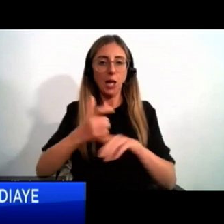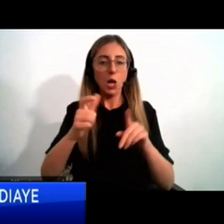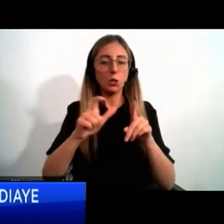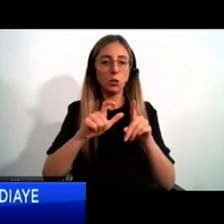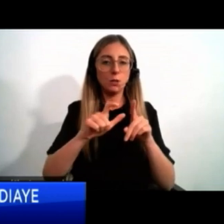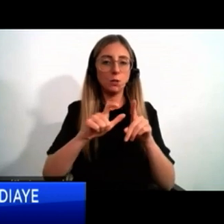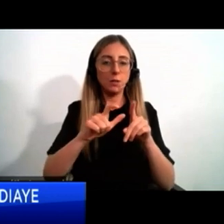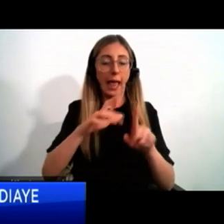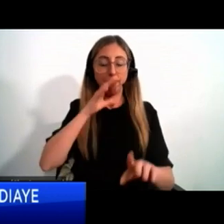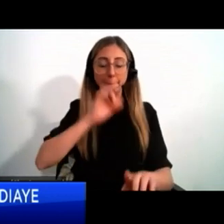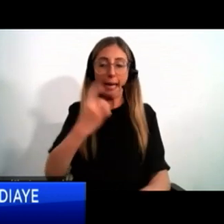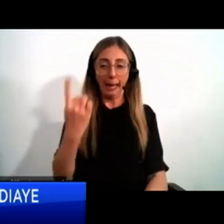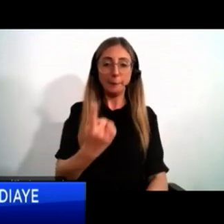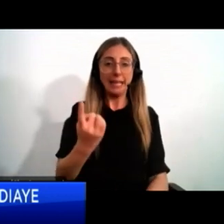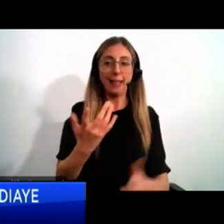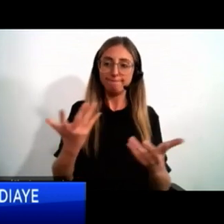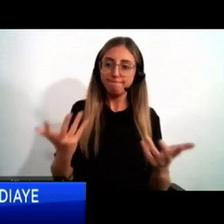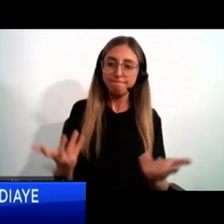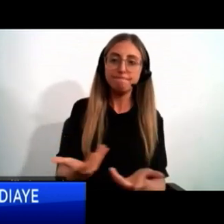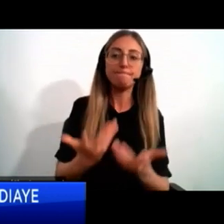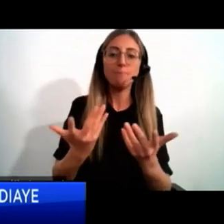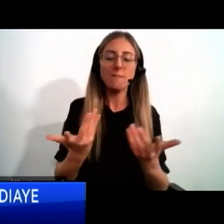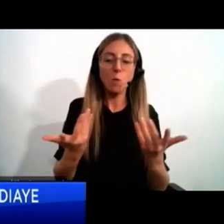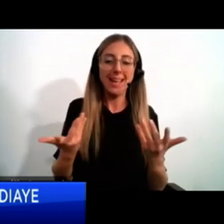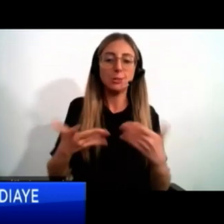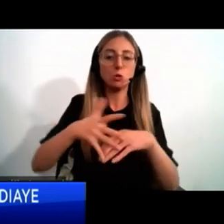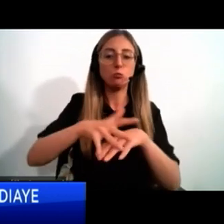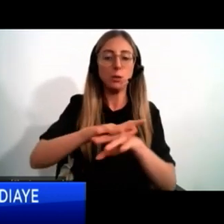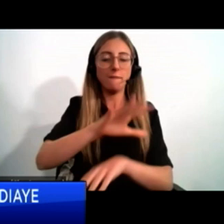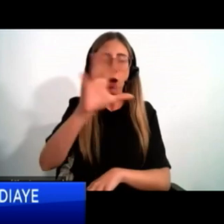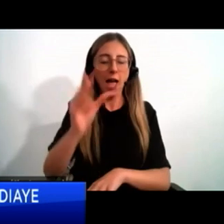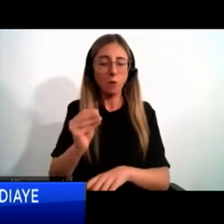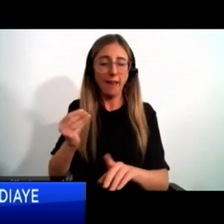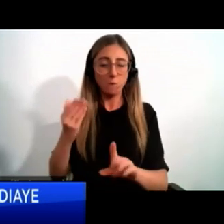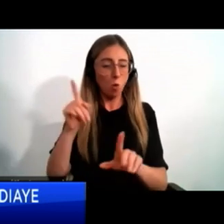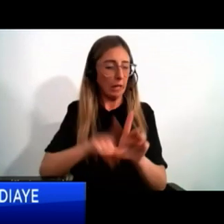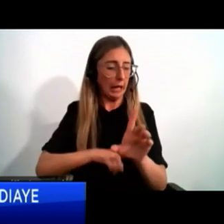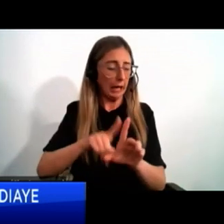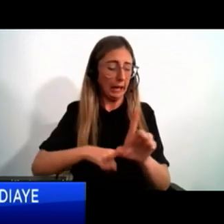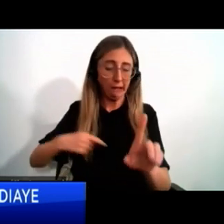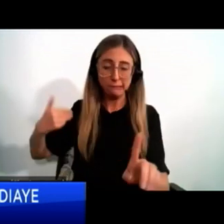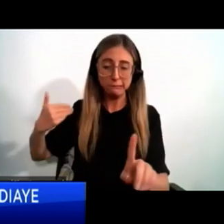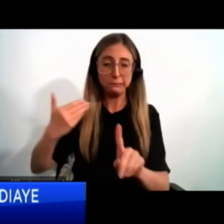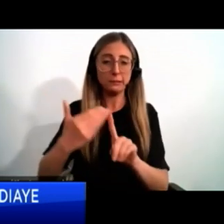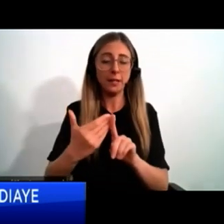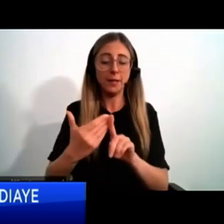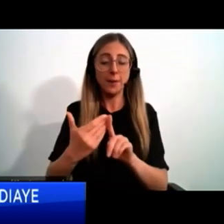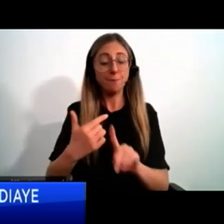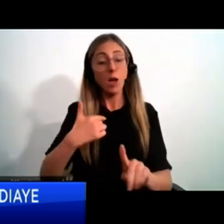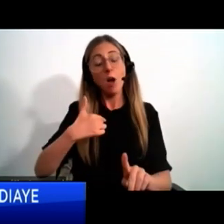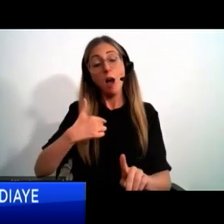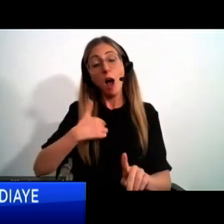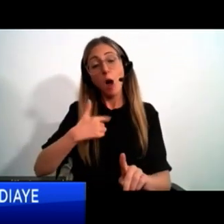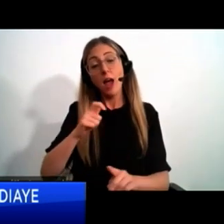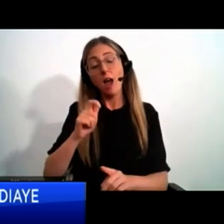Orama, a man who has been driving the integration of Africa for a long time. Our keynote address, as you